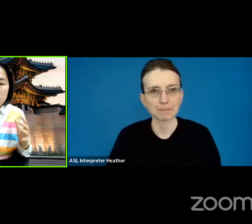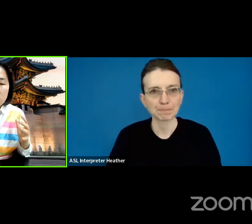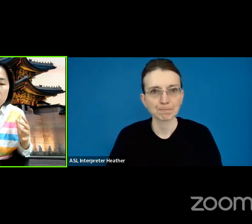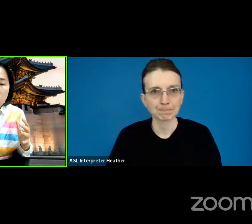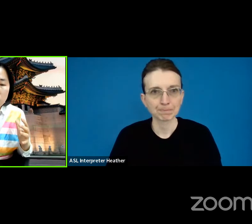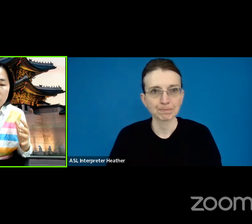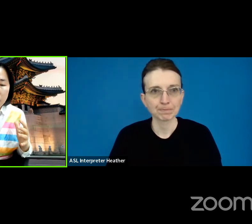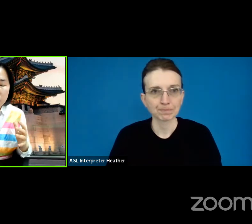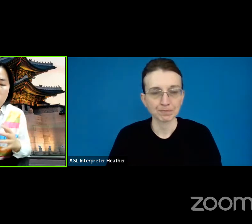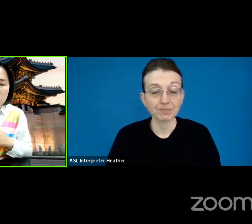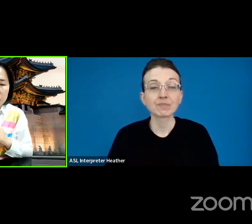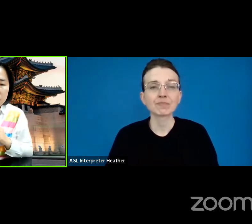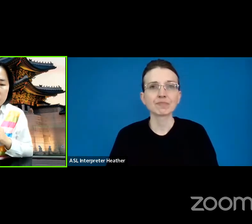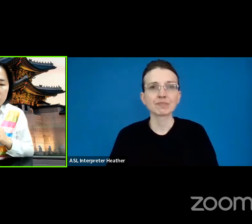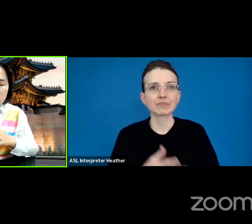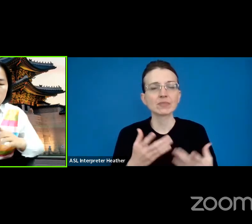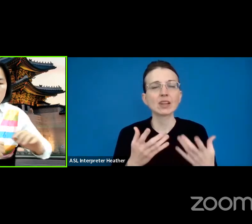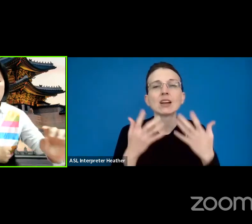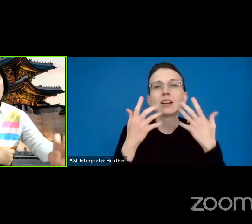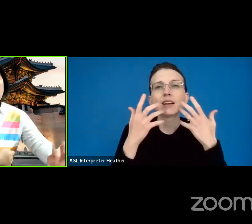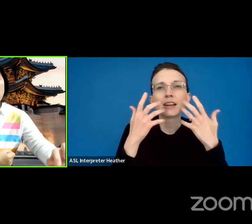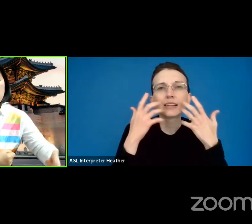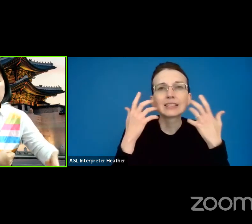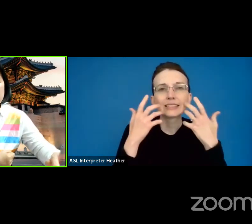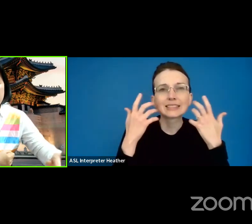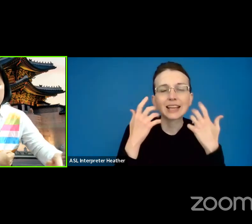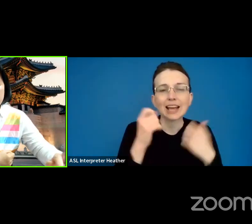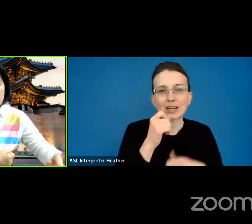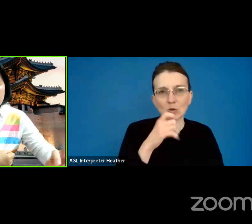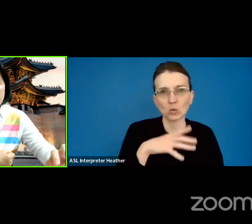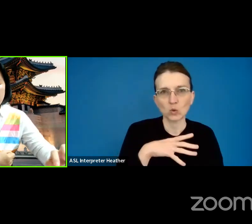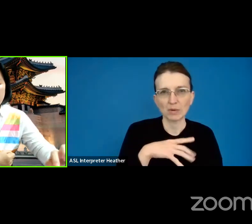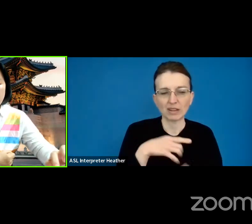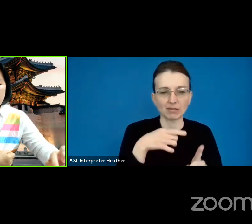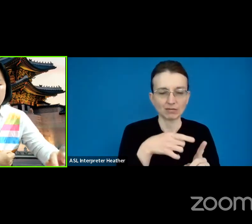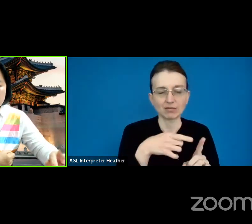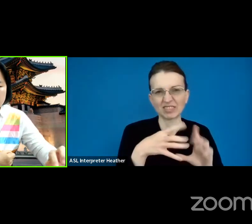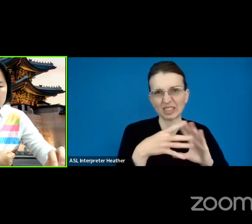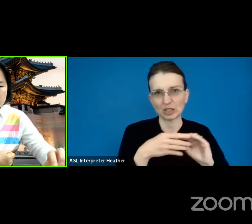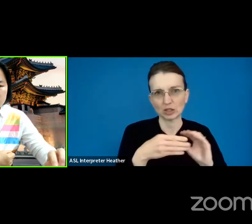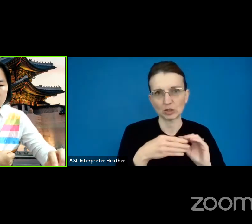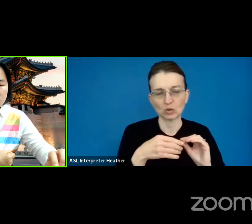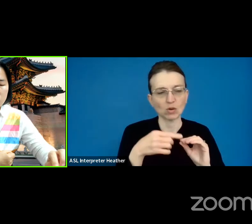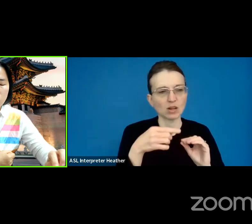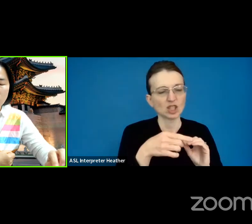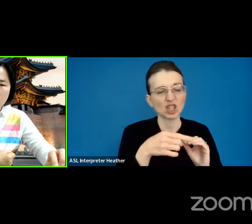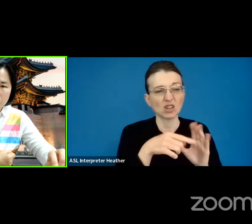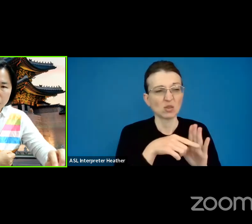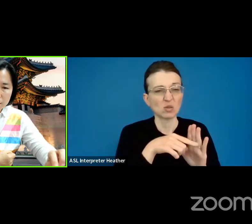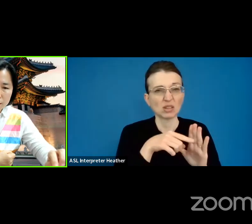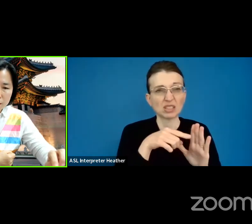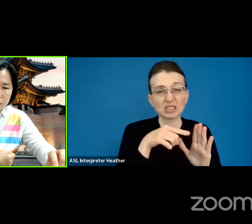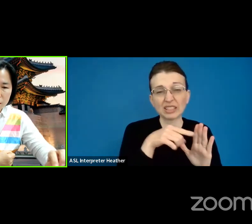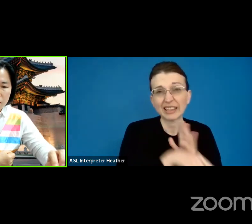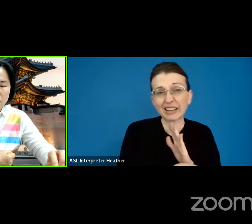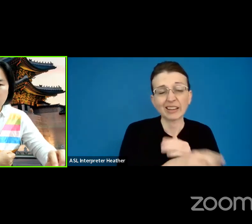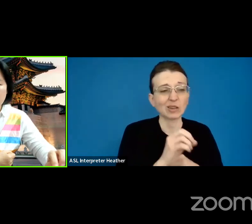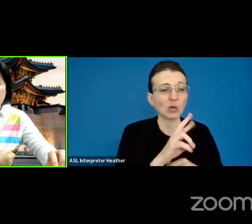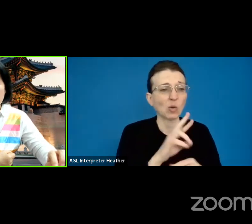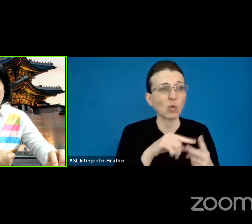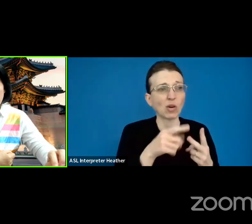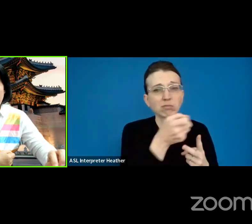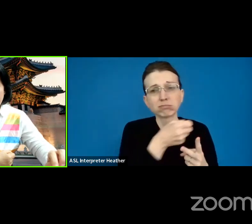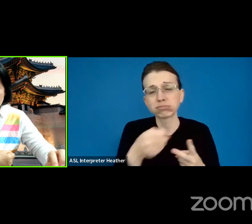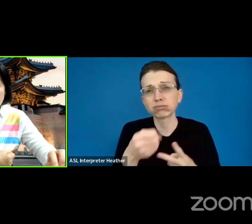the riddle of a tiger woman who was killed, imprisoned, or oppressed in